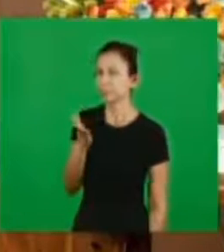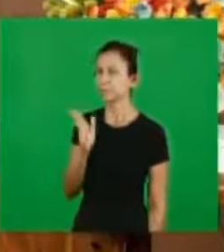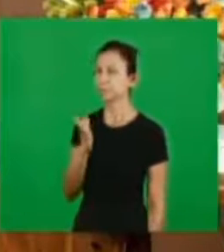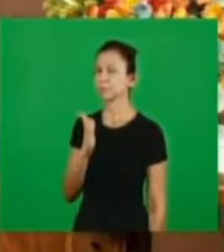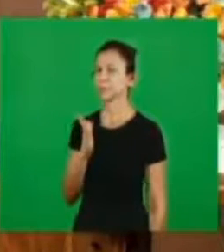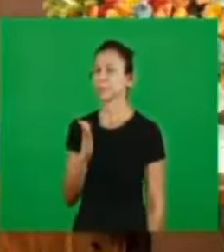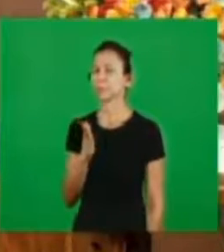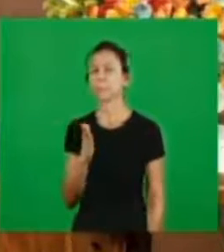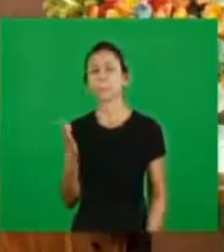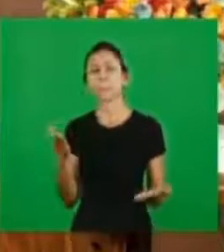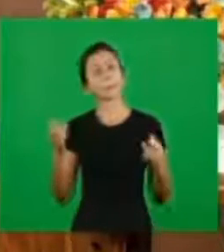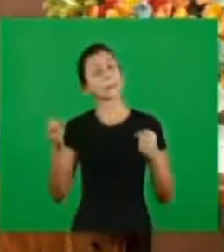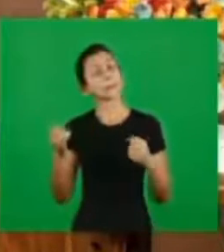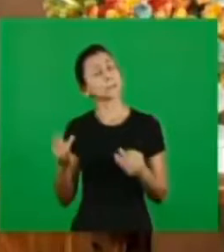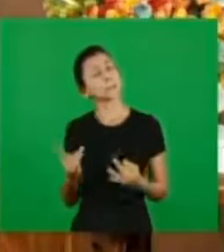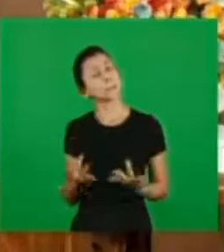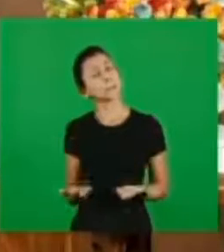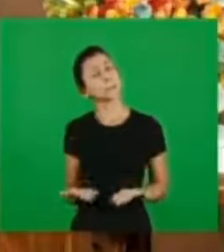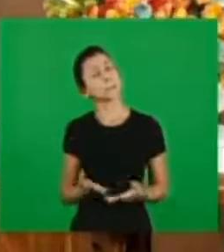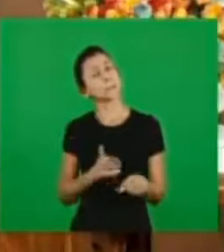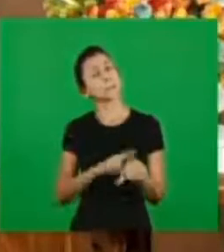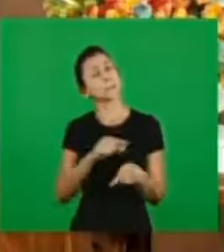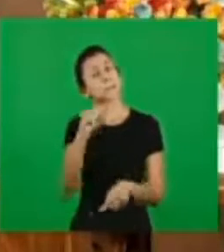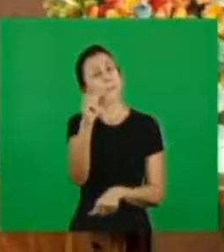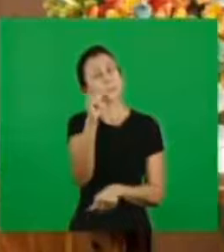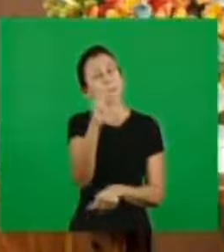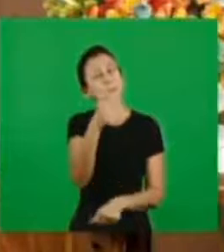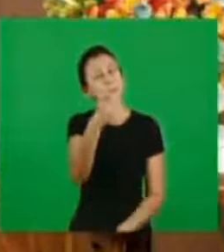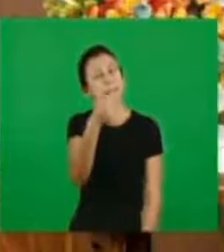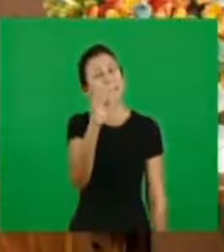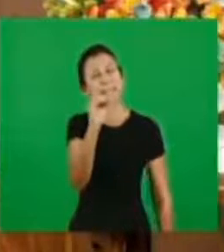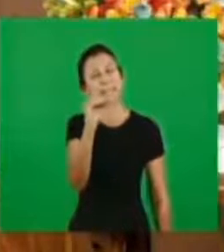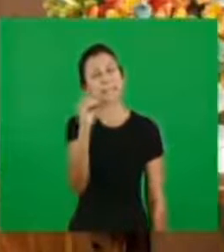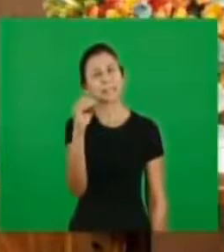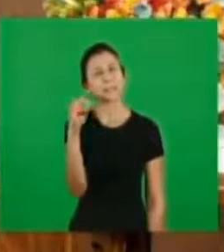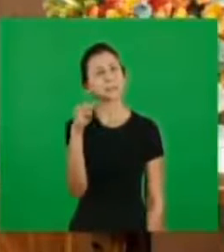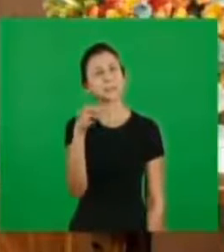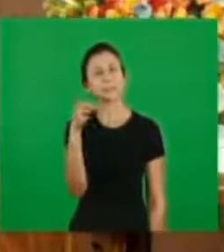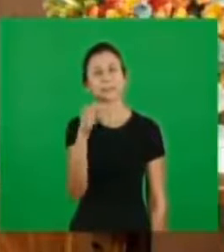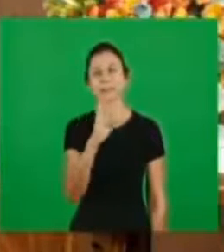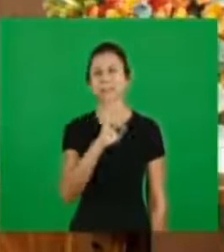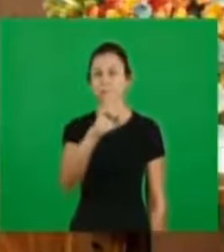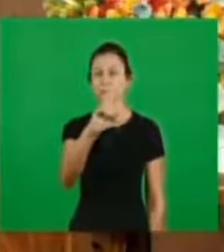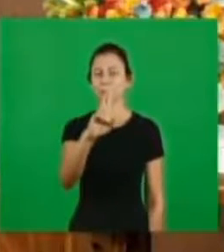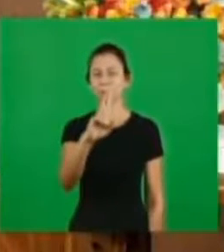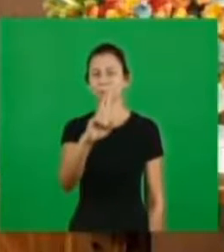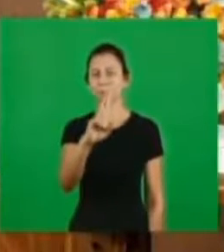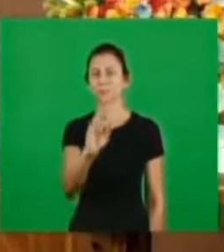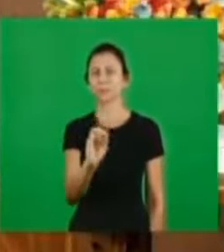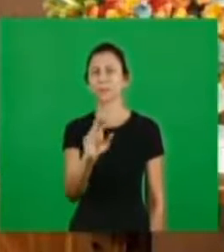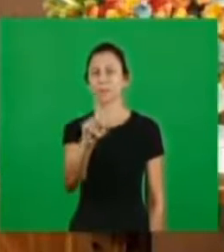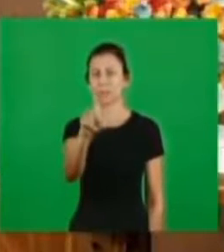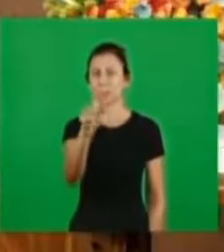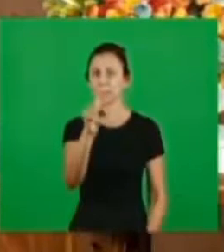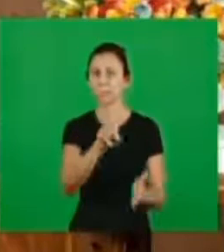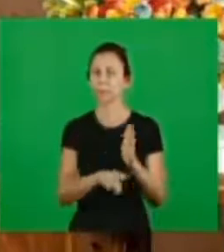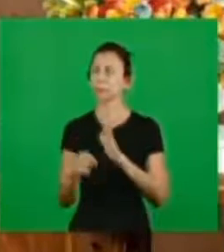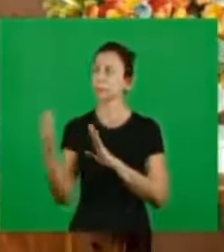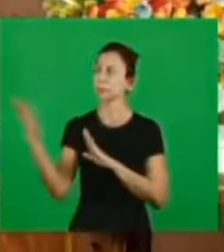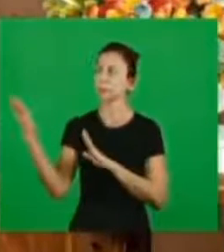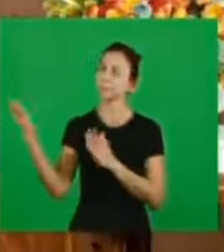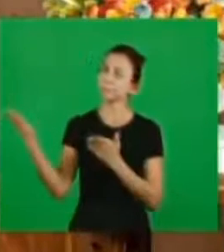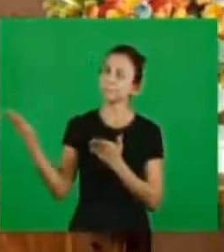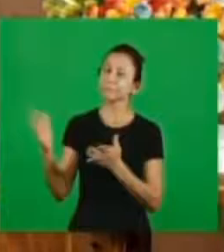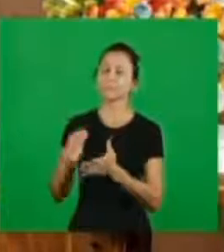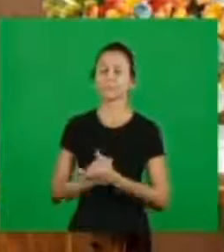pastors previously. So now we're going to leave with the brethren. So we're going to have a little break of 10 minutes to give